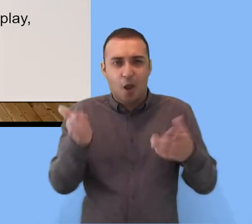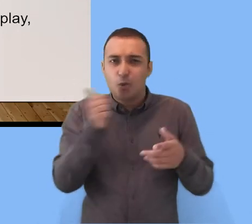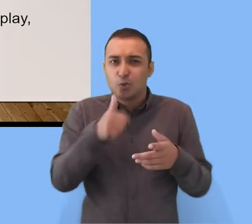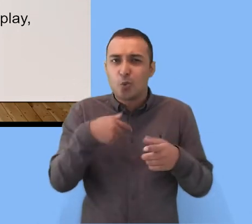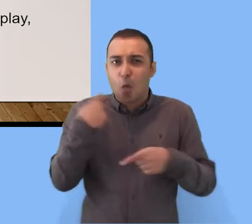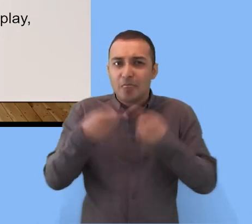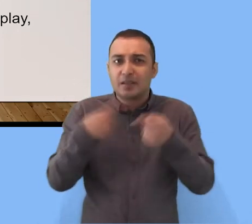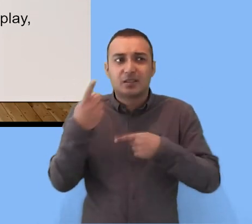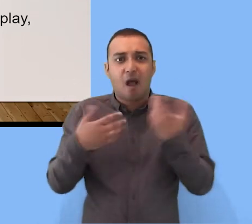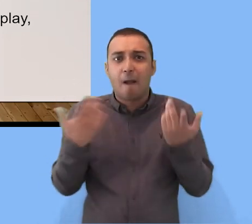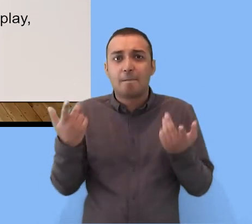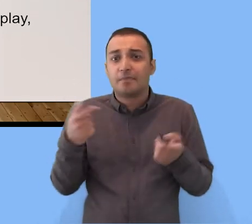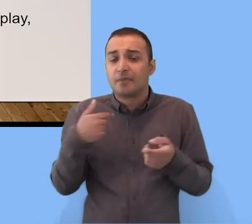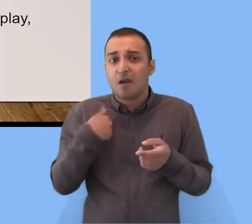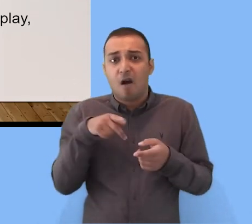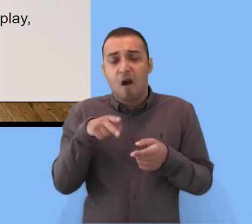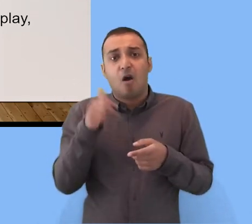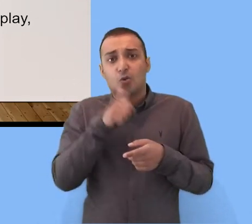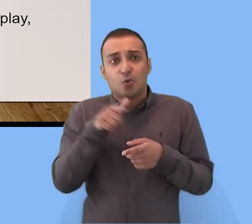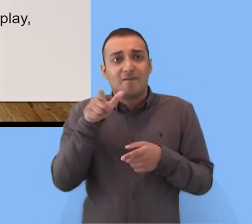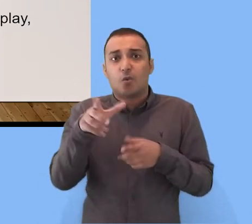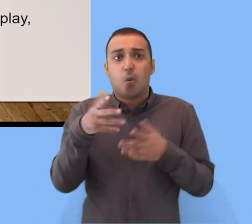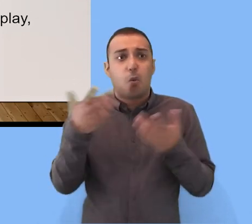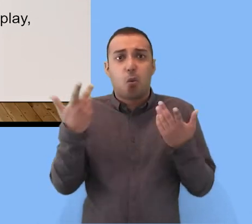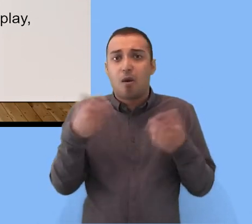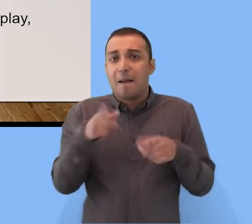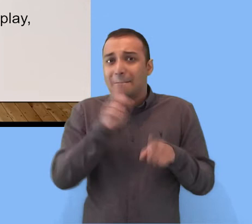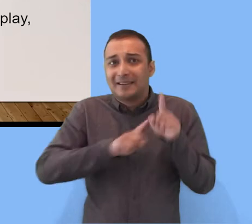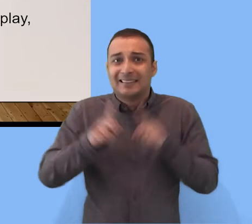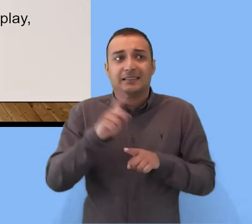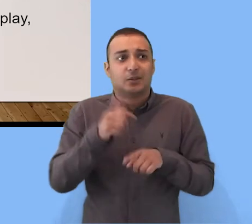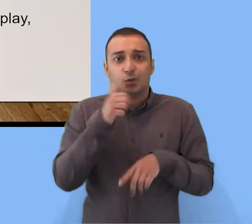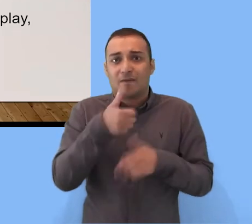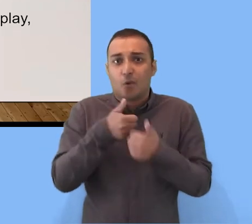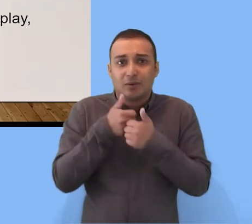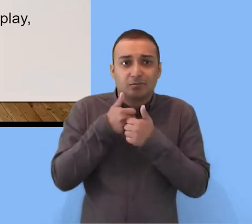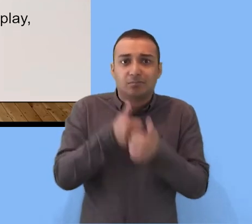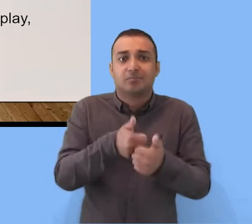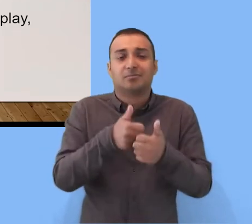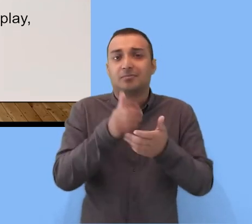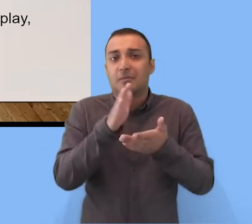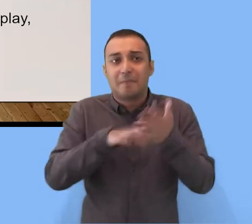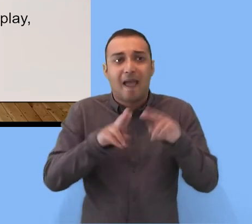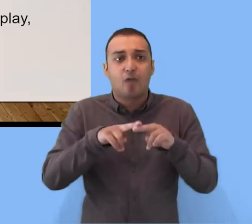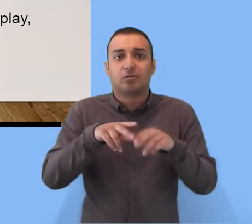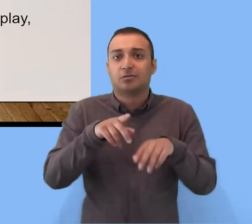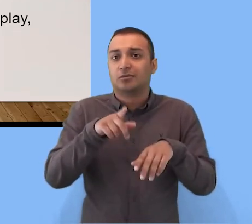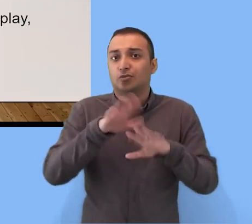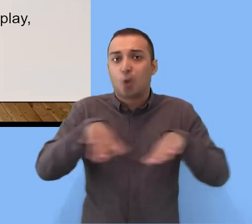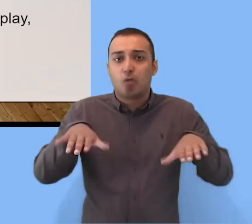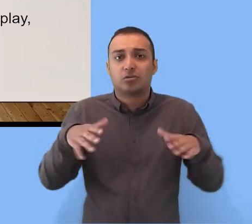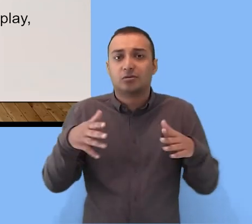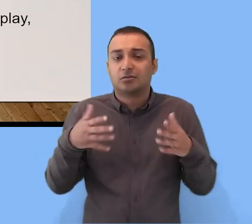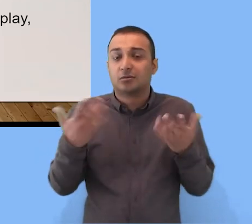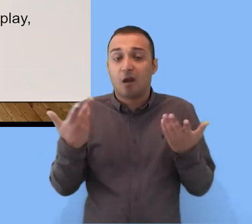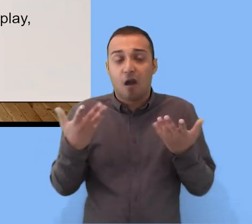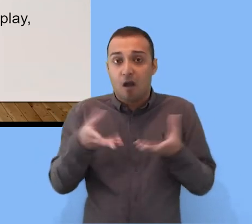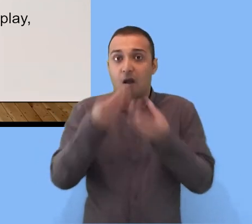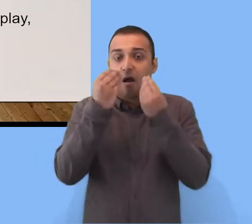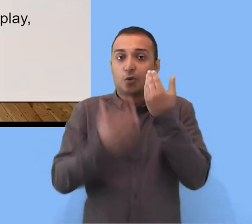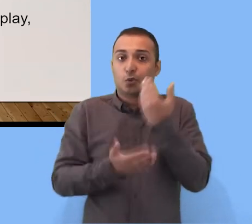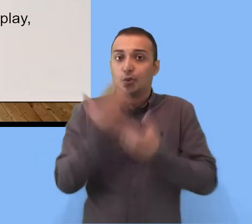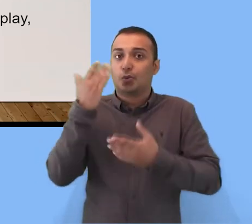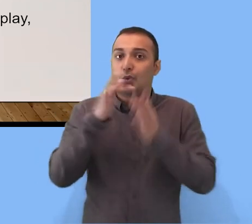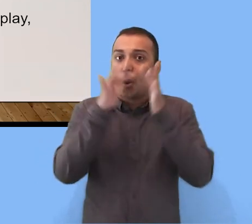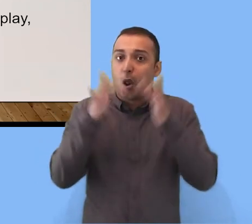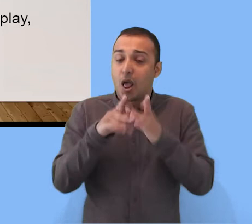it for meetings, we use it for supporting parents and supporting young people. And we have an increased understanding of the importance of the role